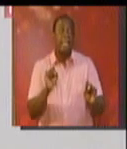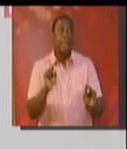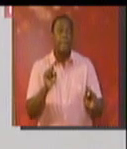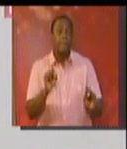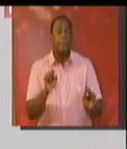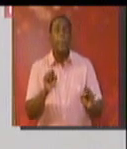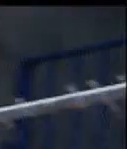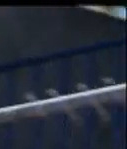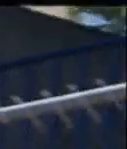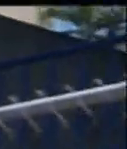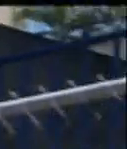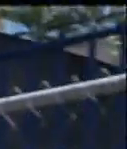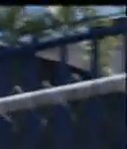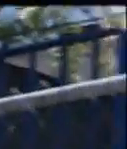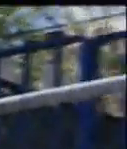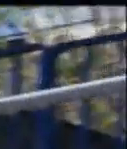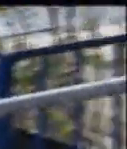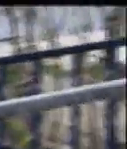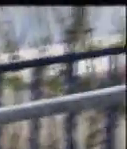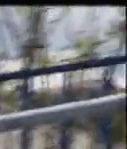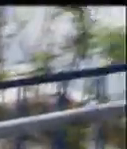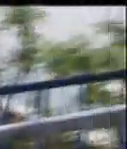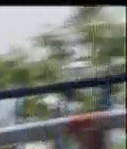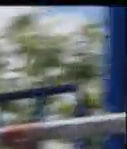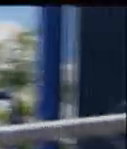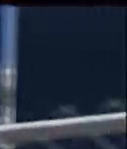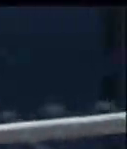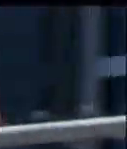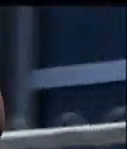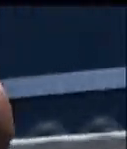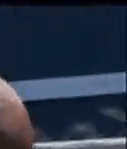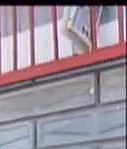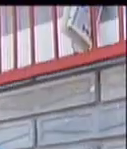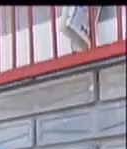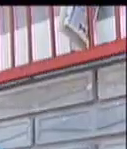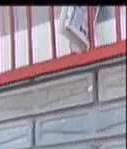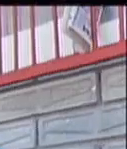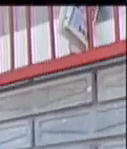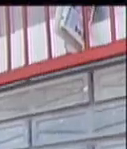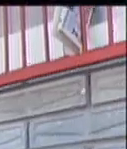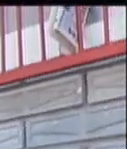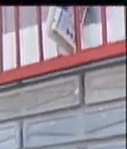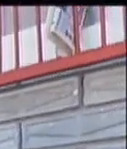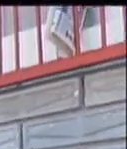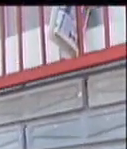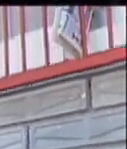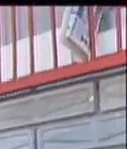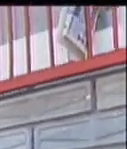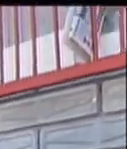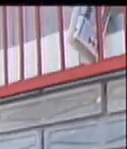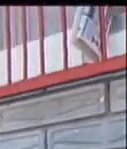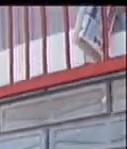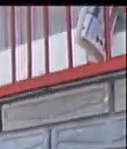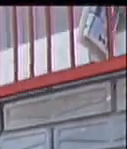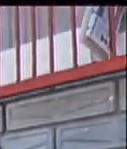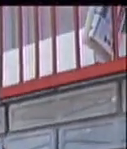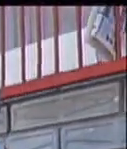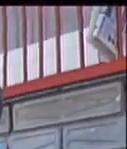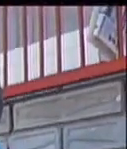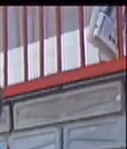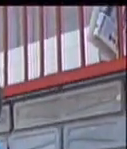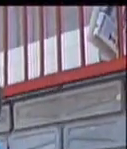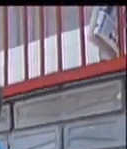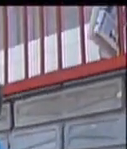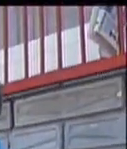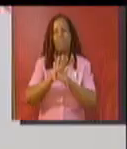non-communicable diseases. Dr. Parasram says the WHO stands by its decision to have the elderly population vaccinated, and he believes